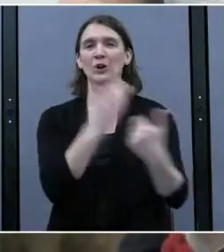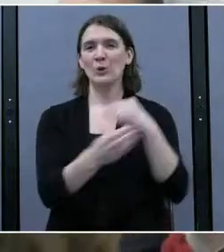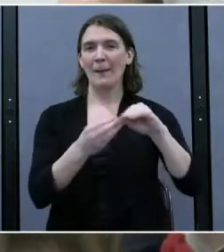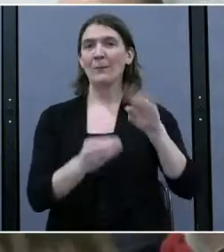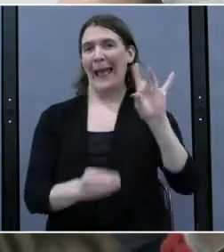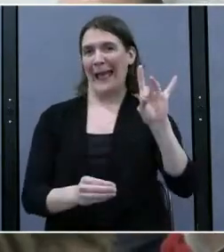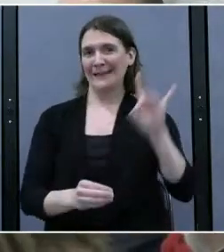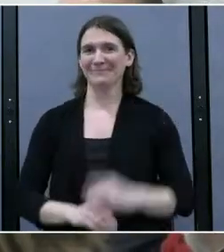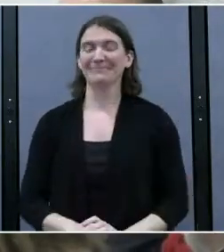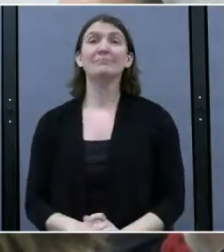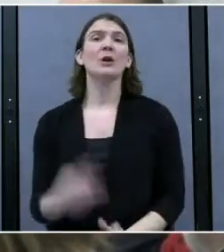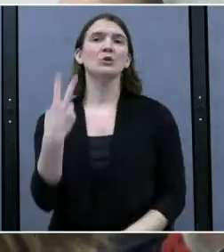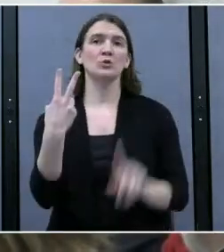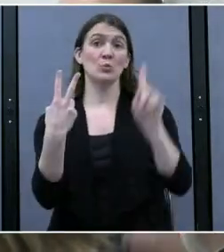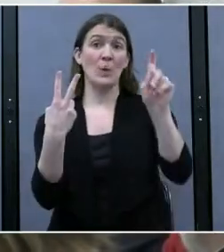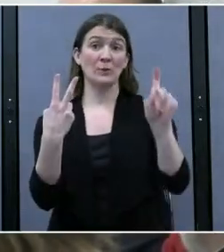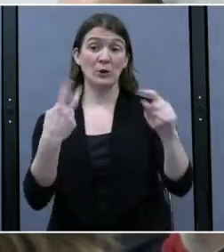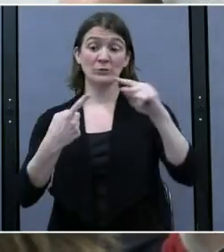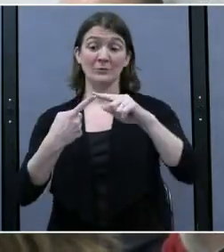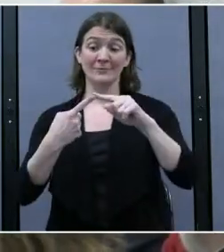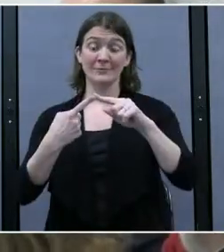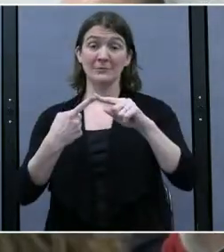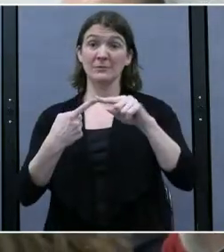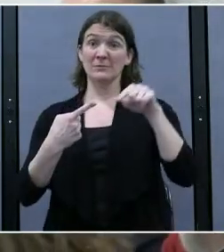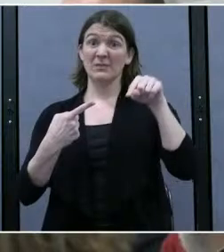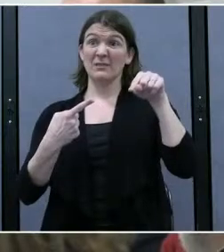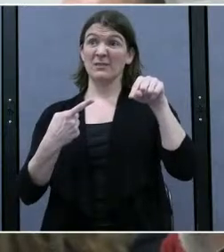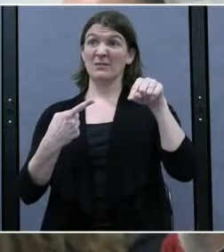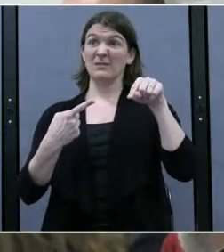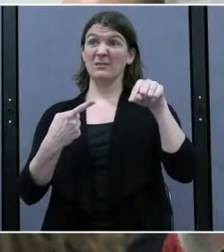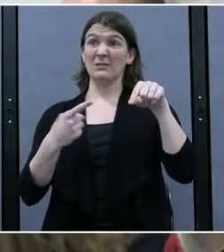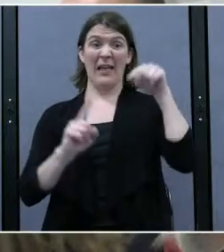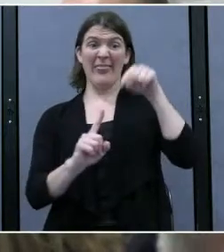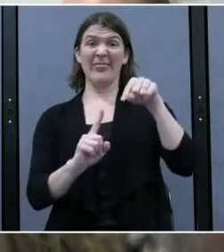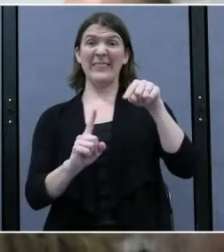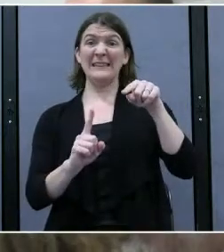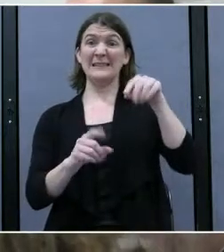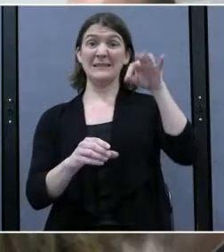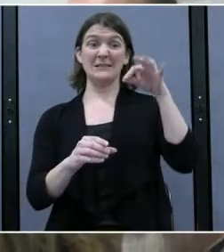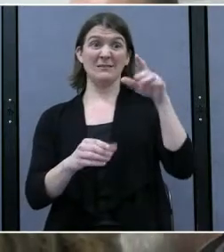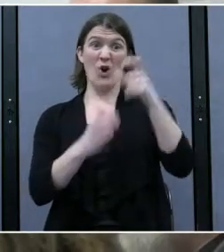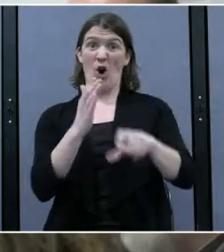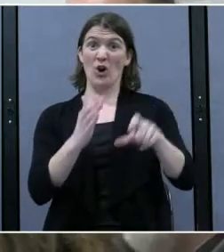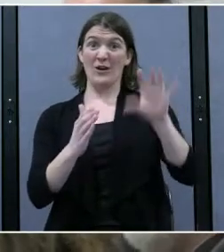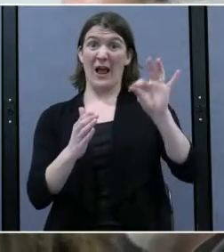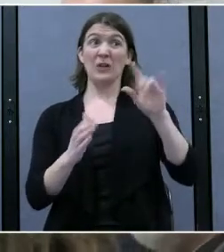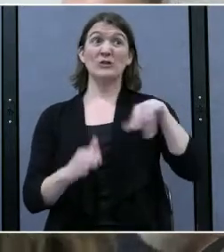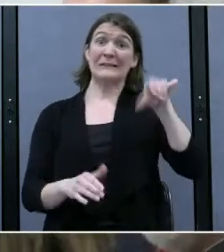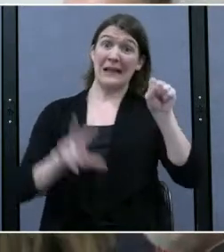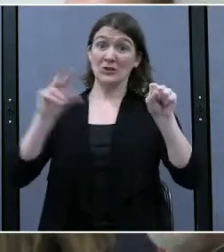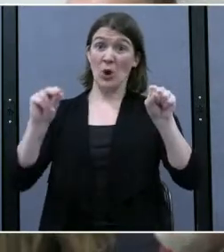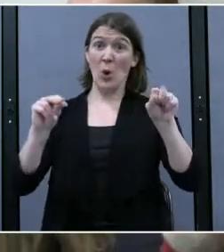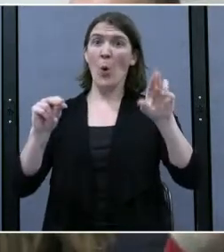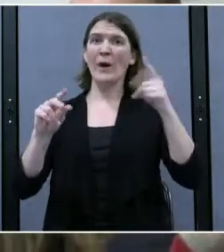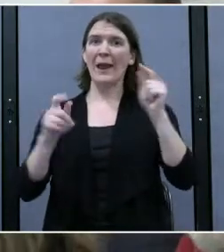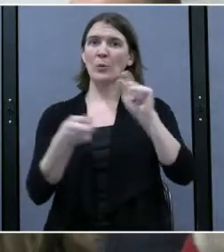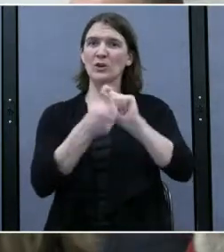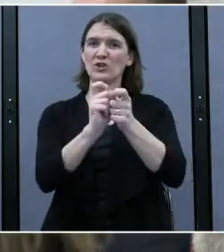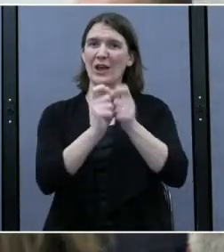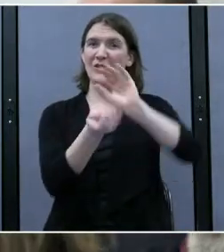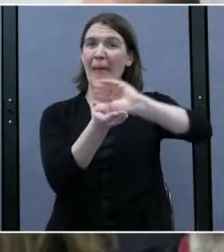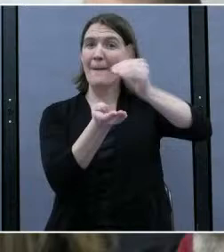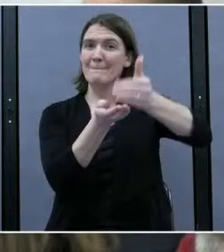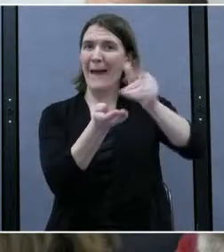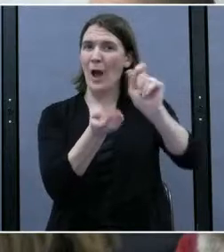2 questions. One, is this just a straight up yes, no? Or can we adjust the amount in